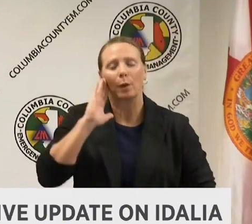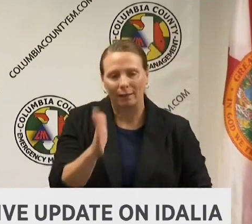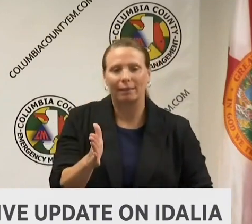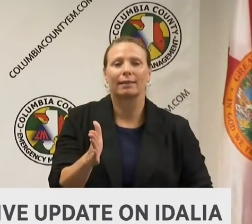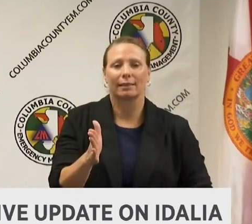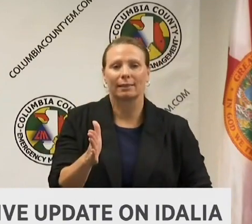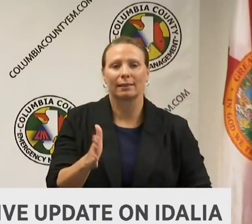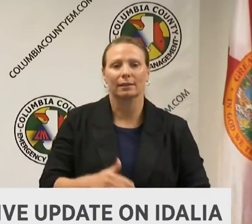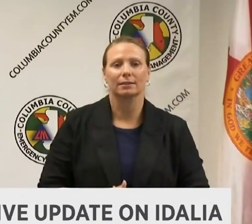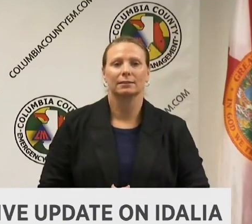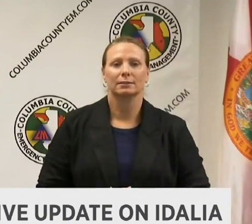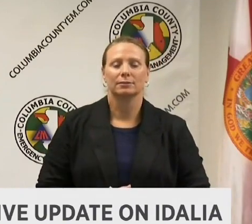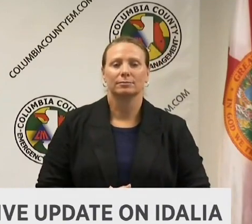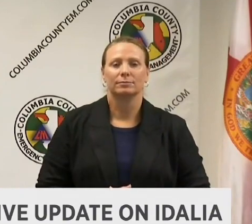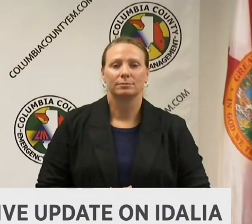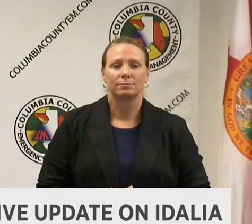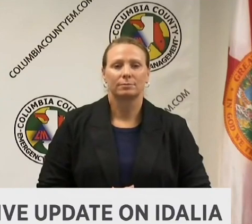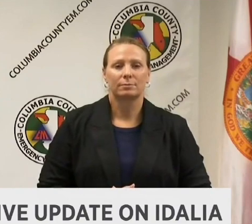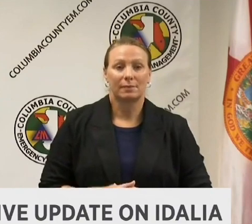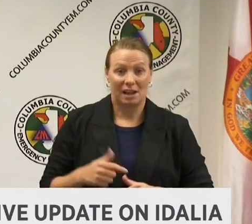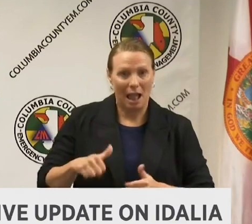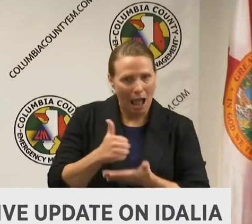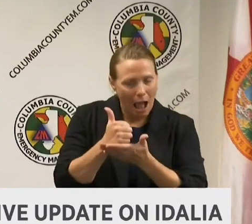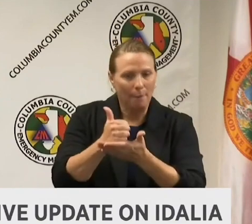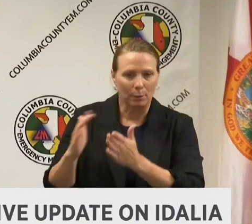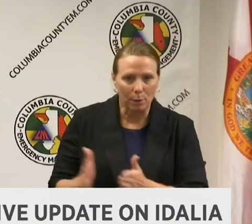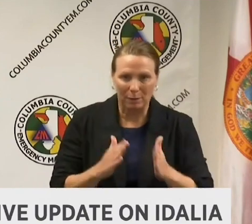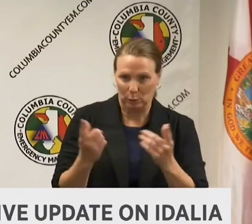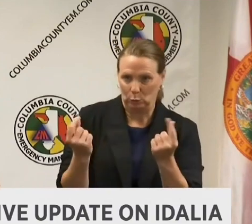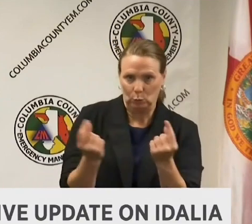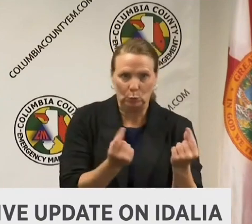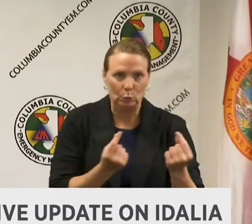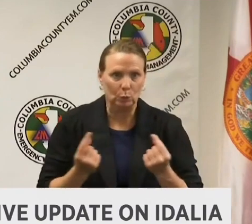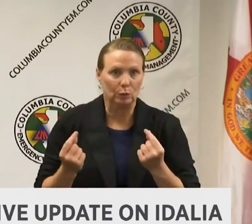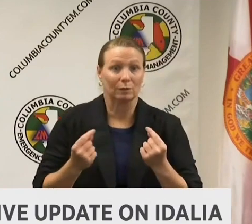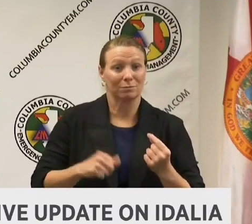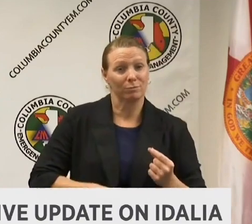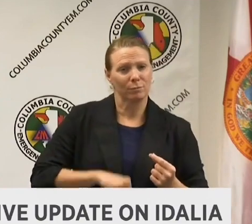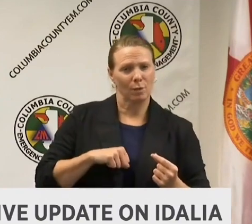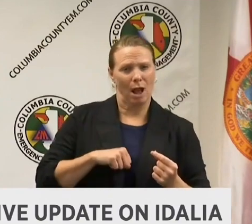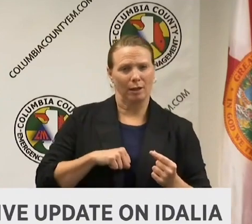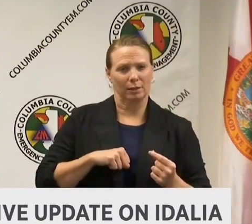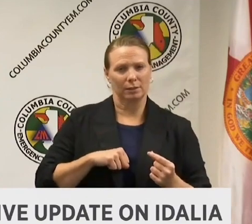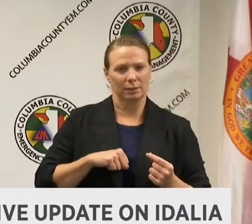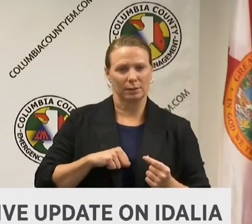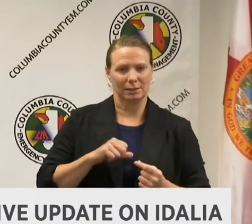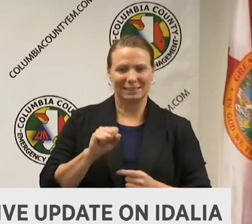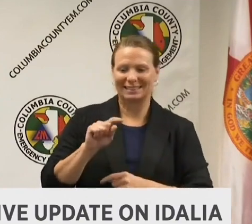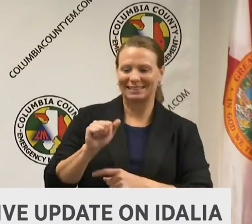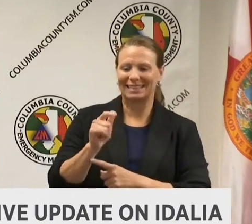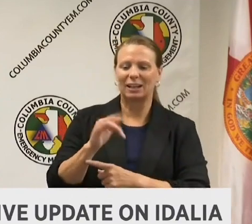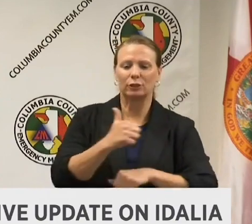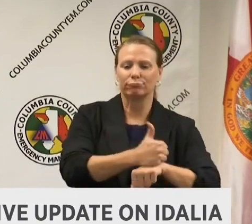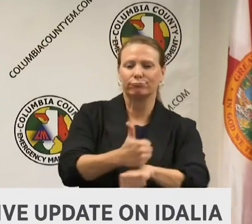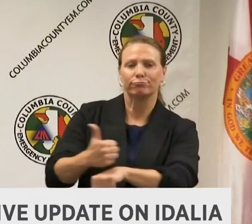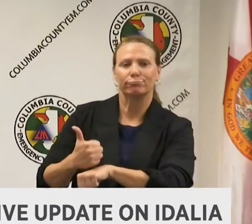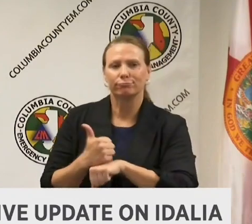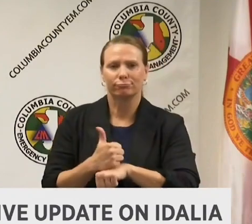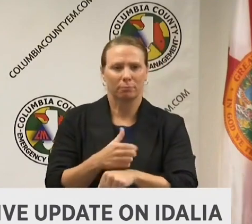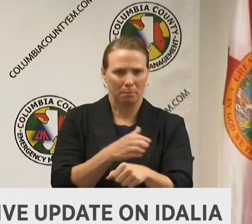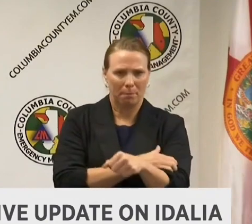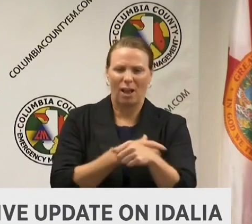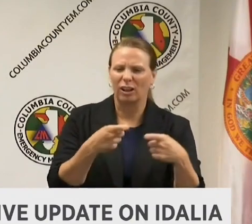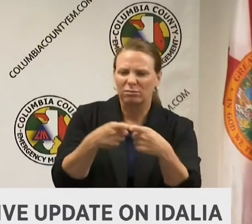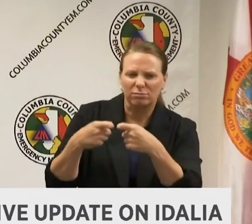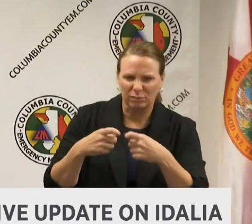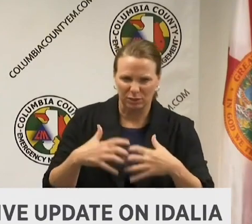to do what they need to do. We're proud of all the staging that's been done, particularly for power restoration. We're now at